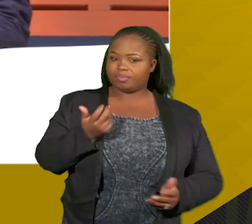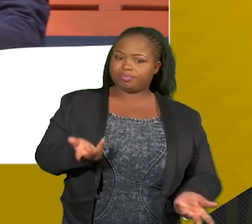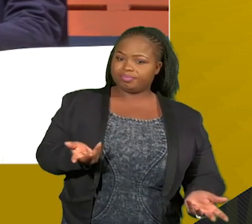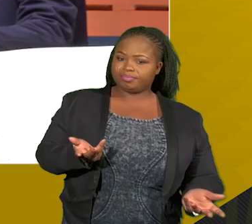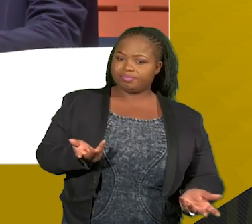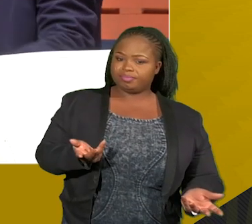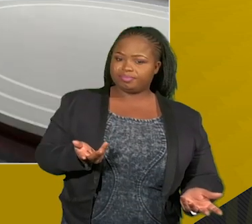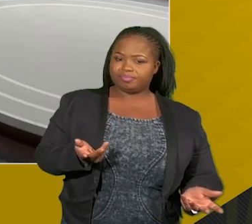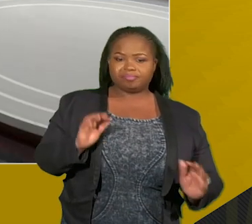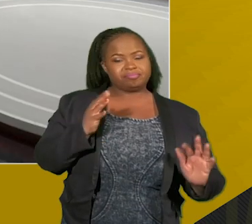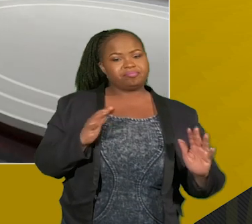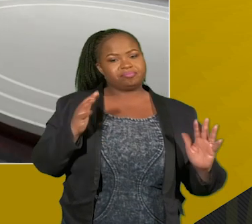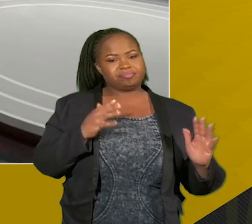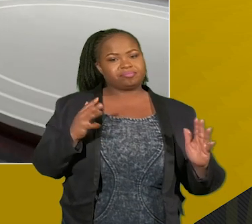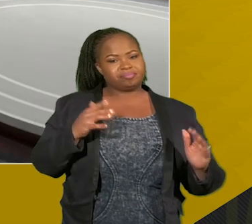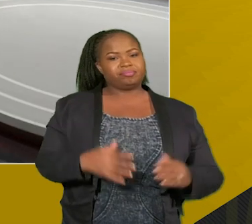Yeah, so